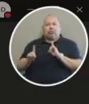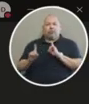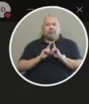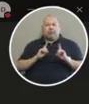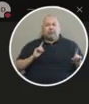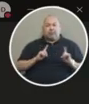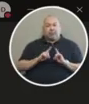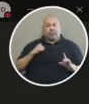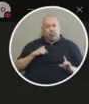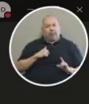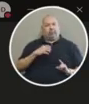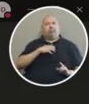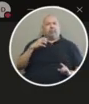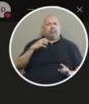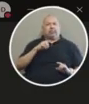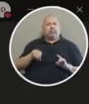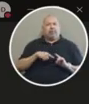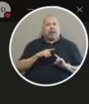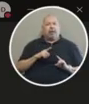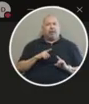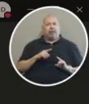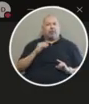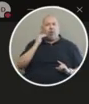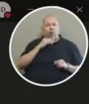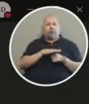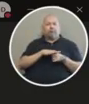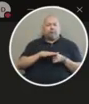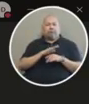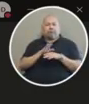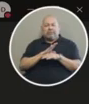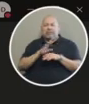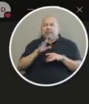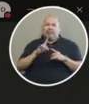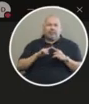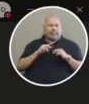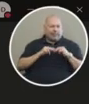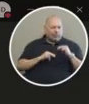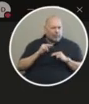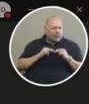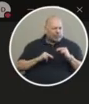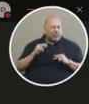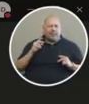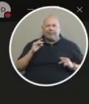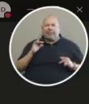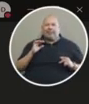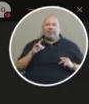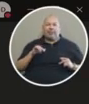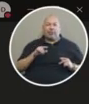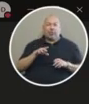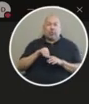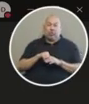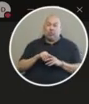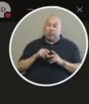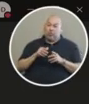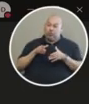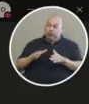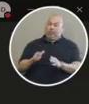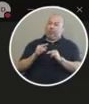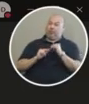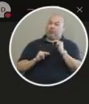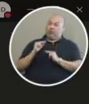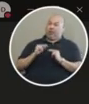distancing, because we're getting complaints about the residential and commercial construction to include street construction.